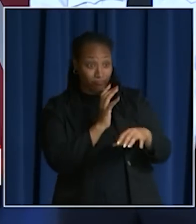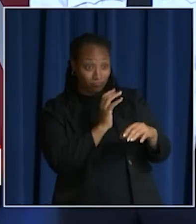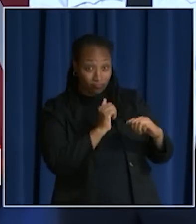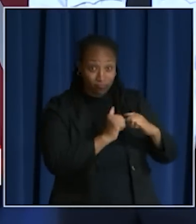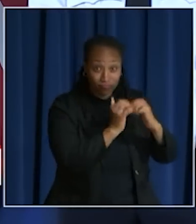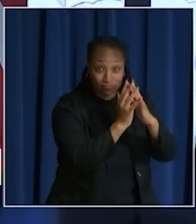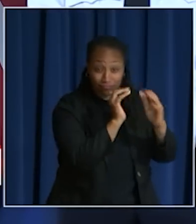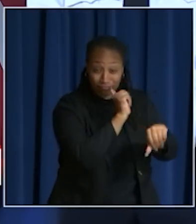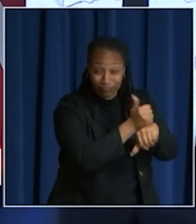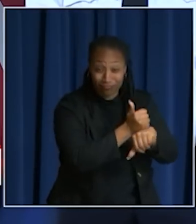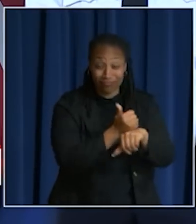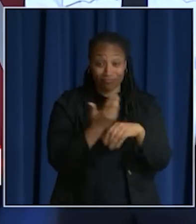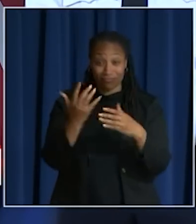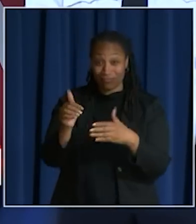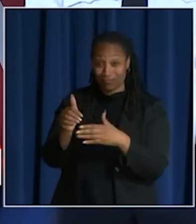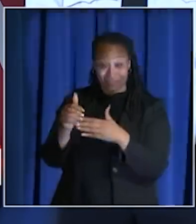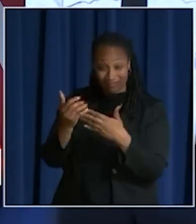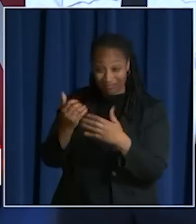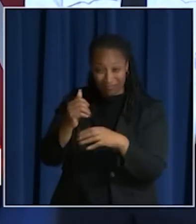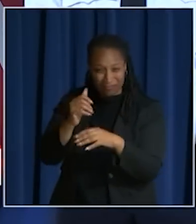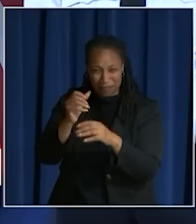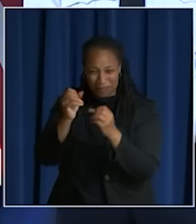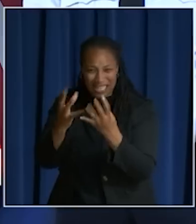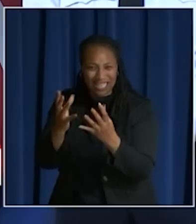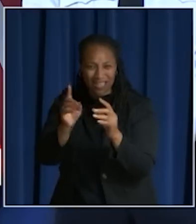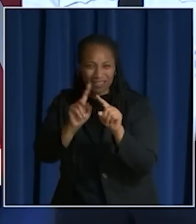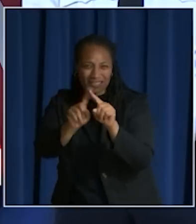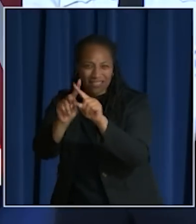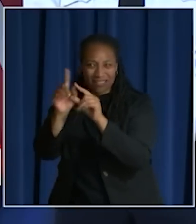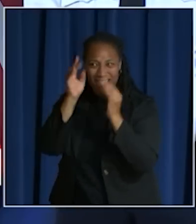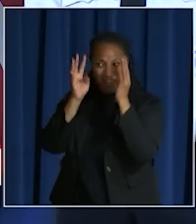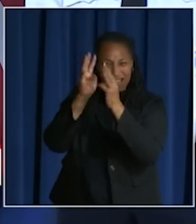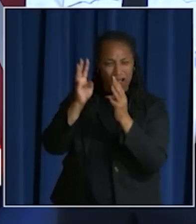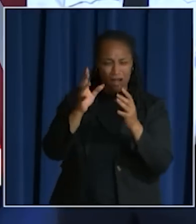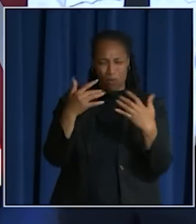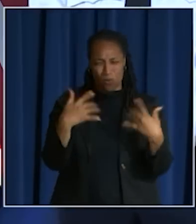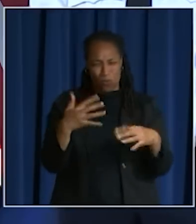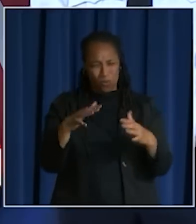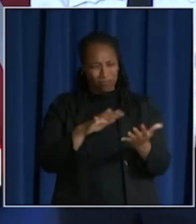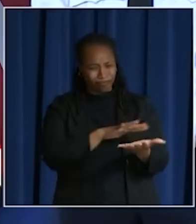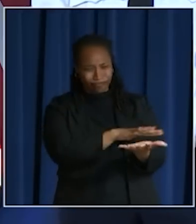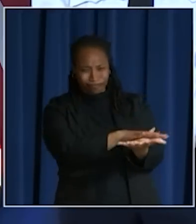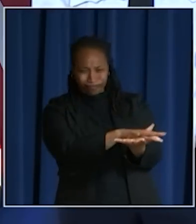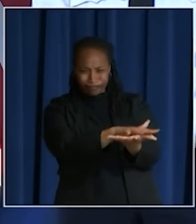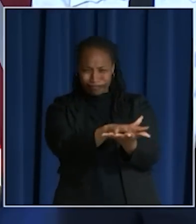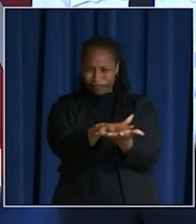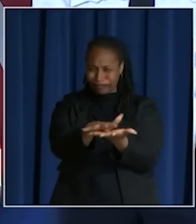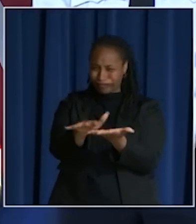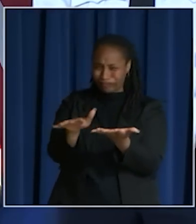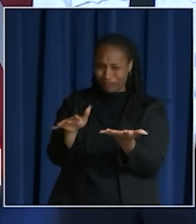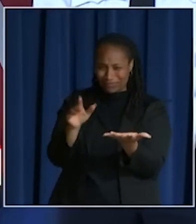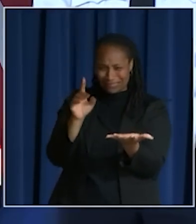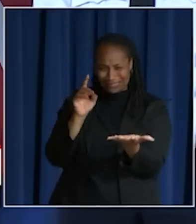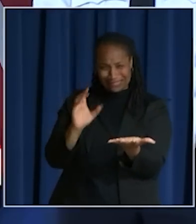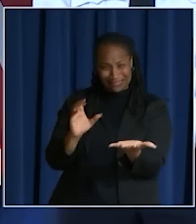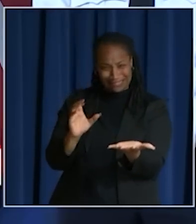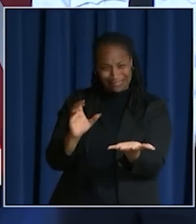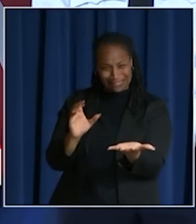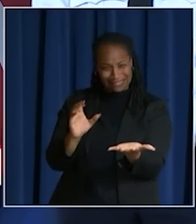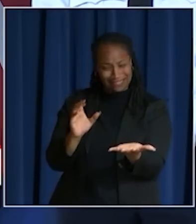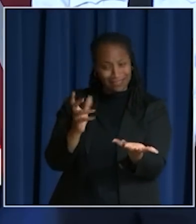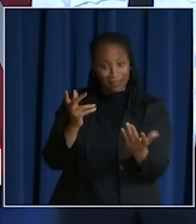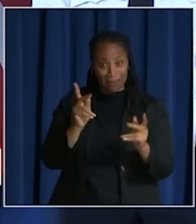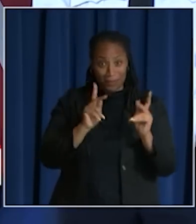workers. So it's very important to me that for all who live here and visit here, just know how beautiful our